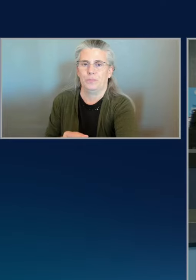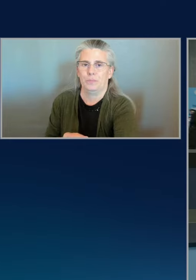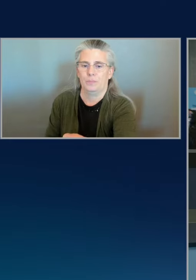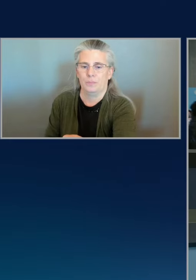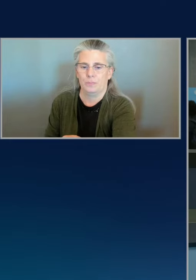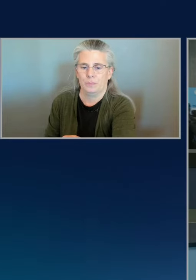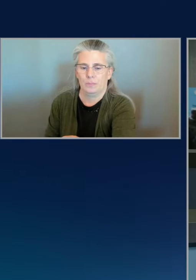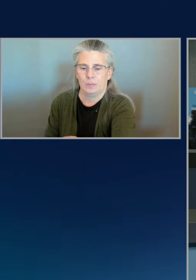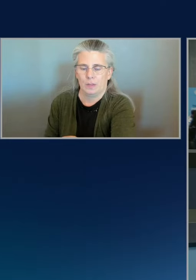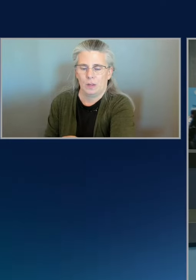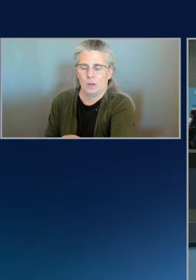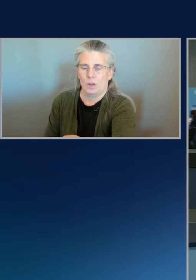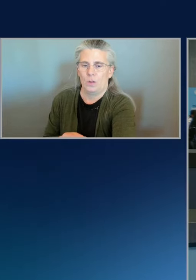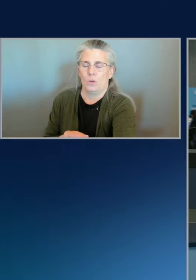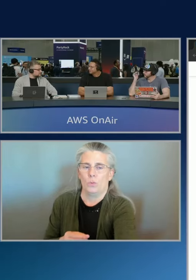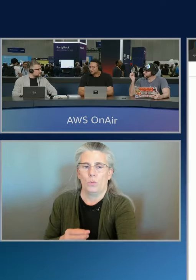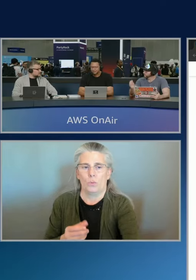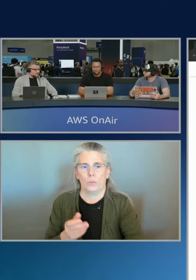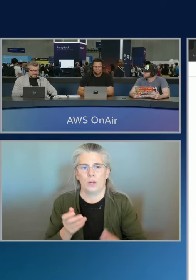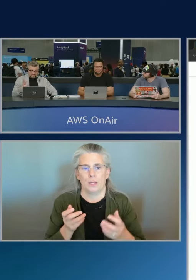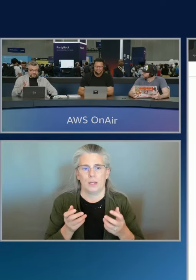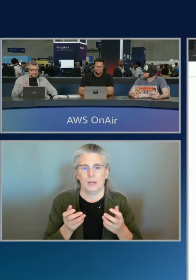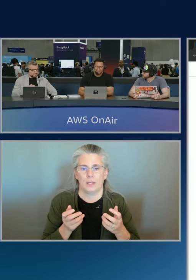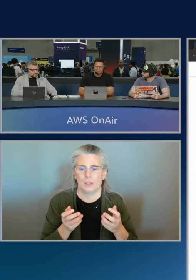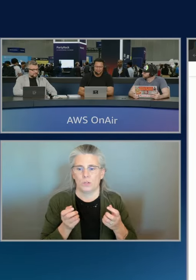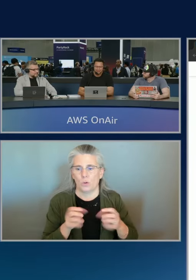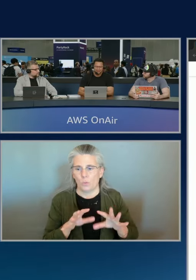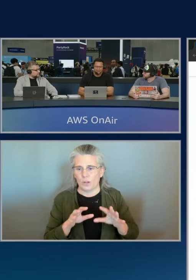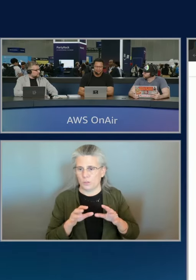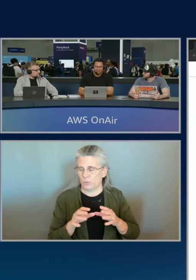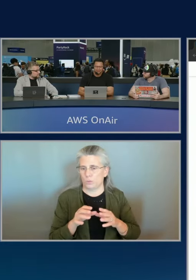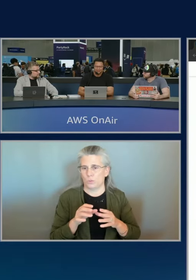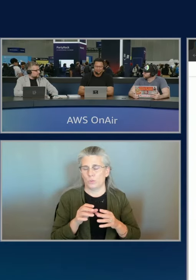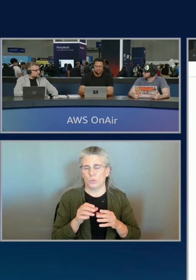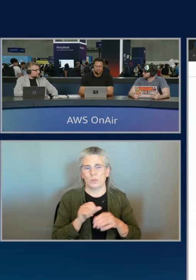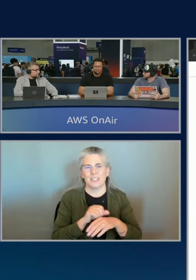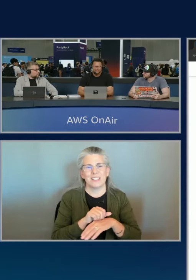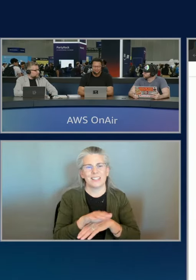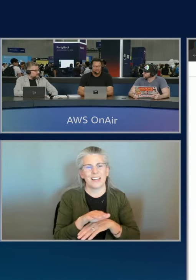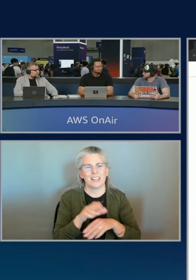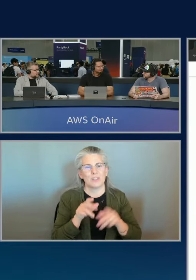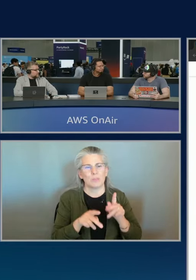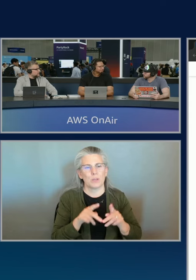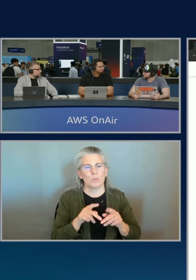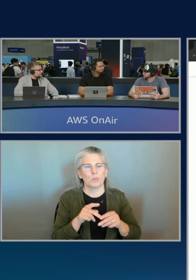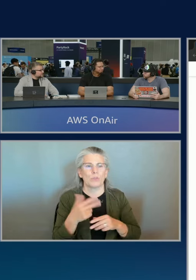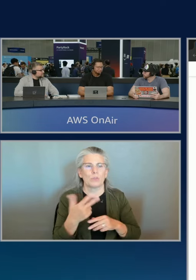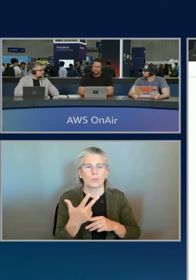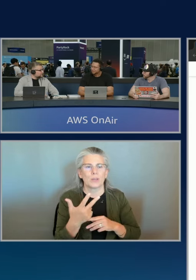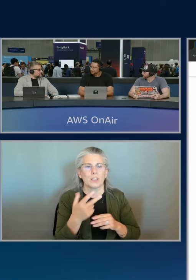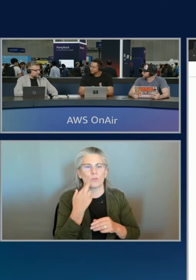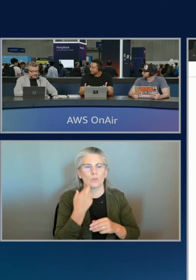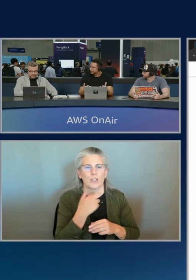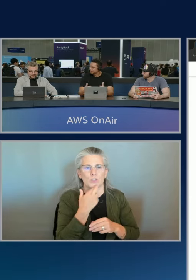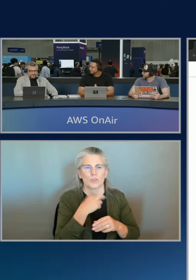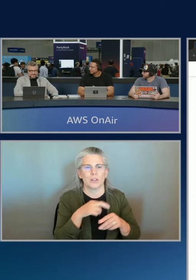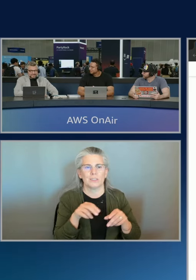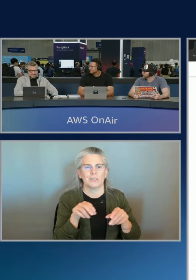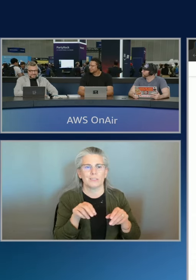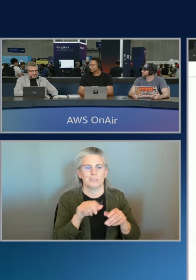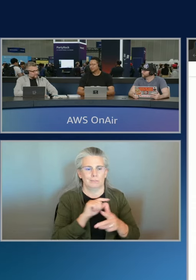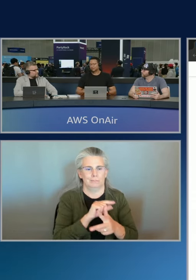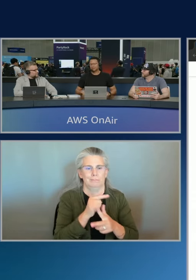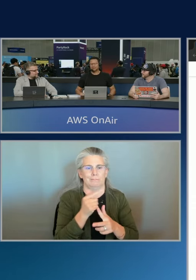three restaurants in a row right sometimes the sometimes the large language models thought our people were very very hungry sure you know